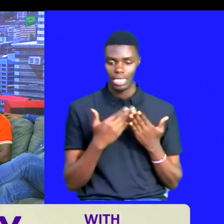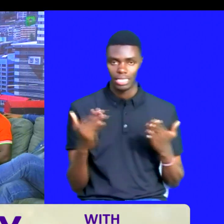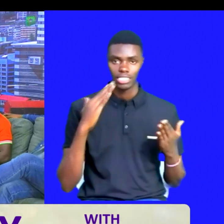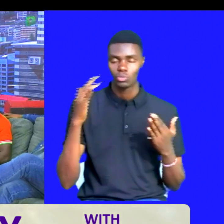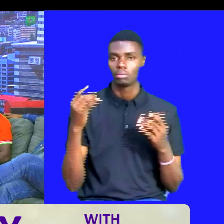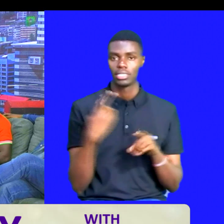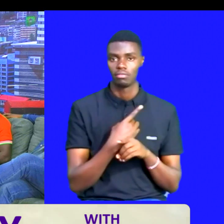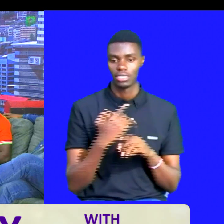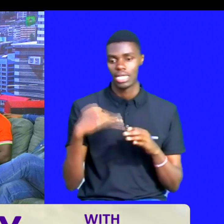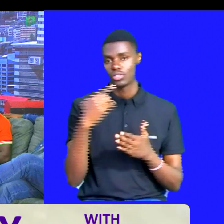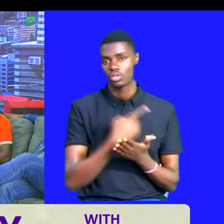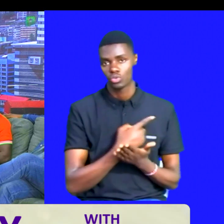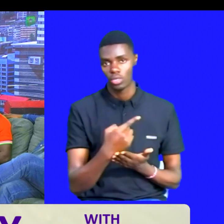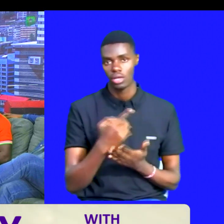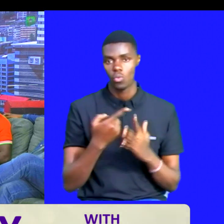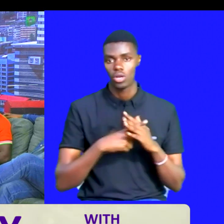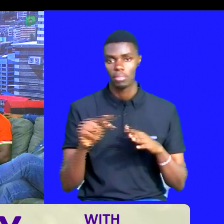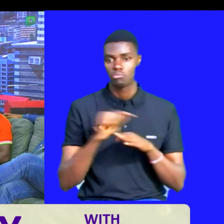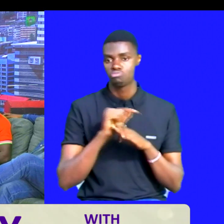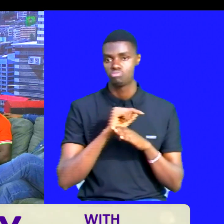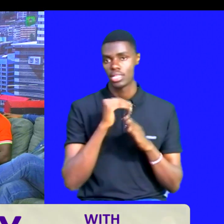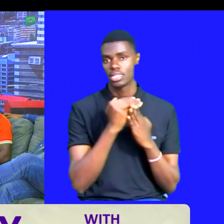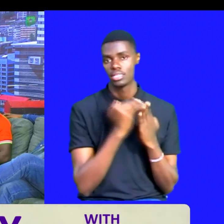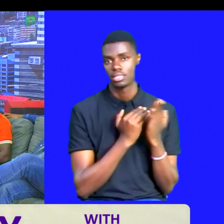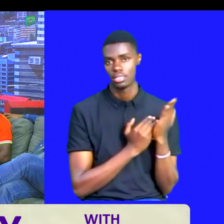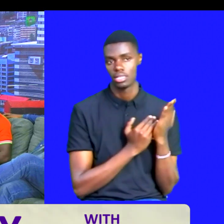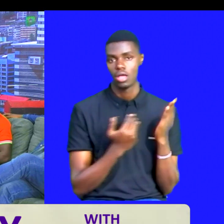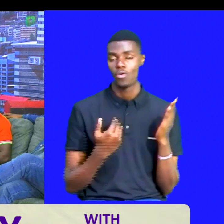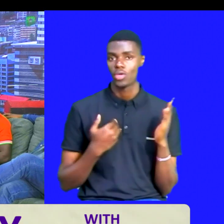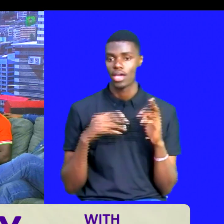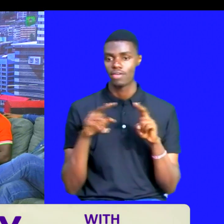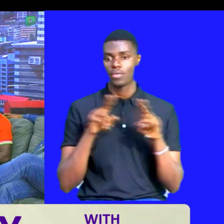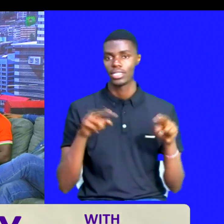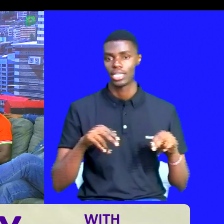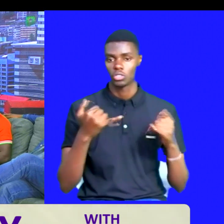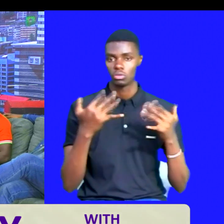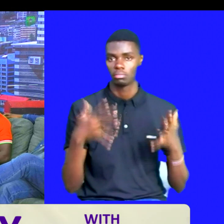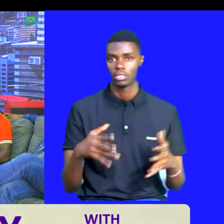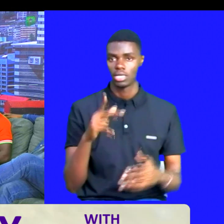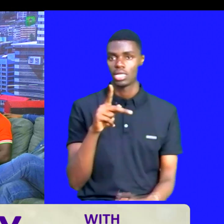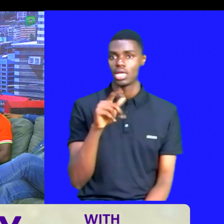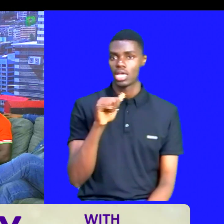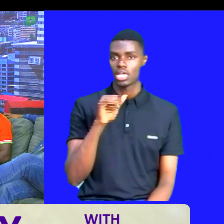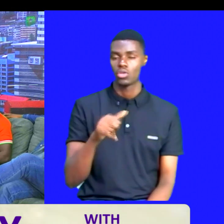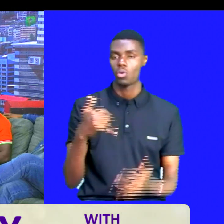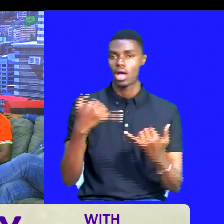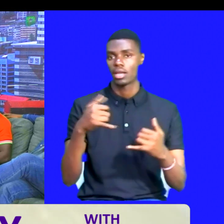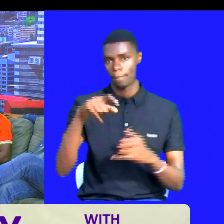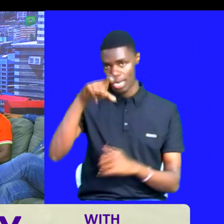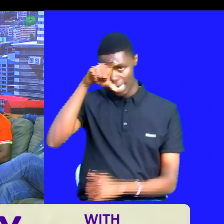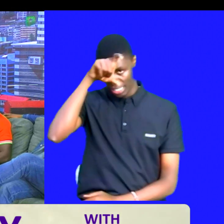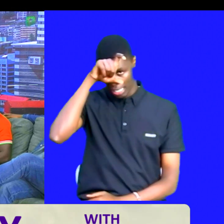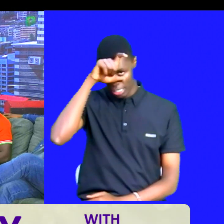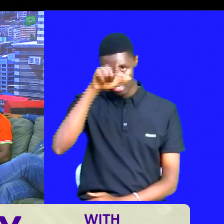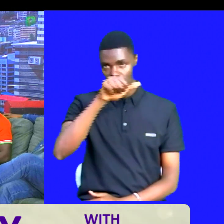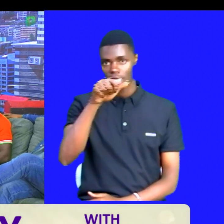As soon as next week we will begin our training programs. We have international players like KO. He plays in Turkey. Right. We have 2